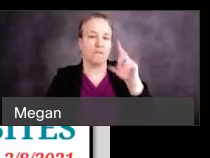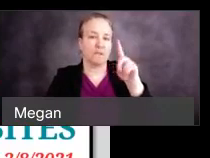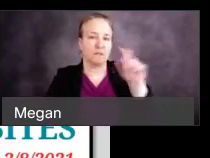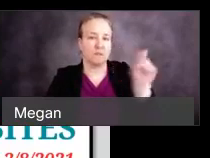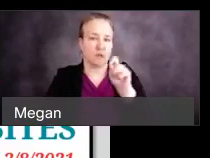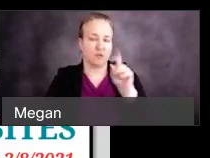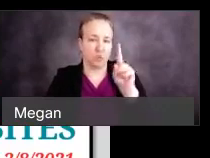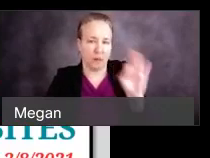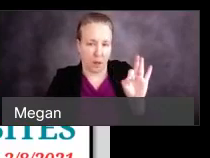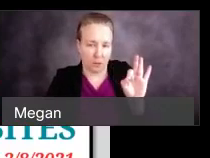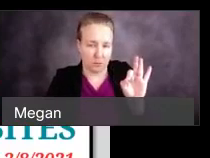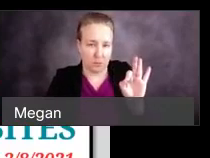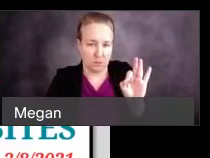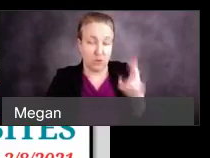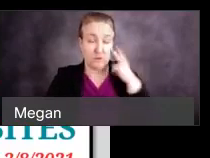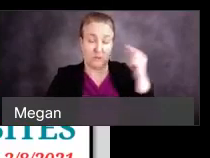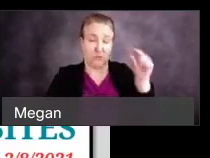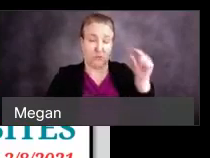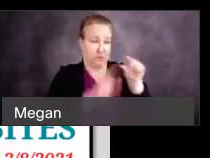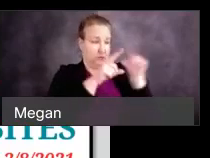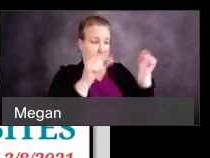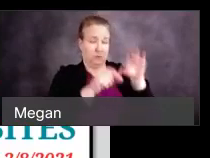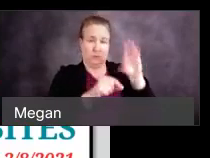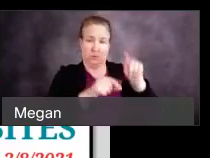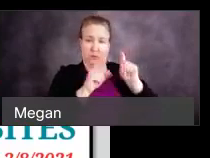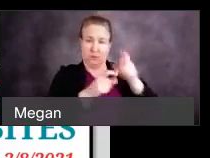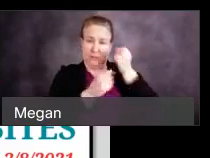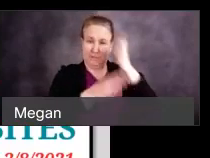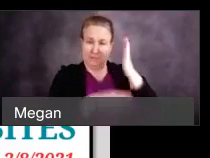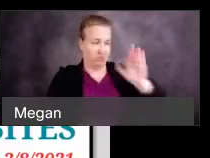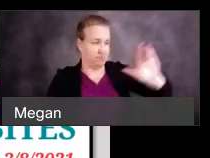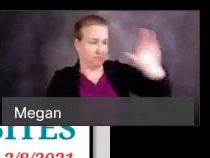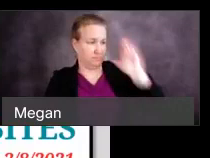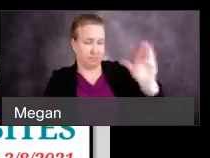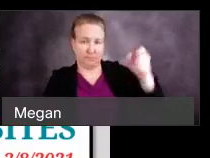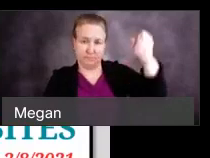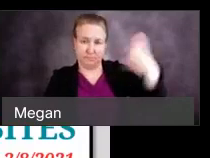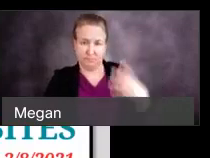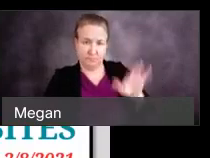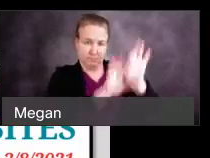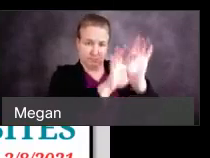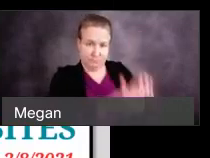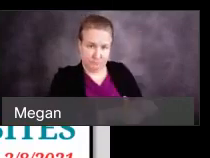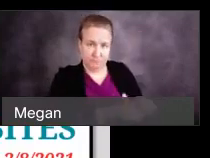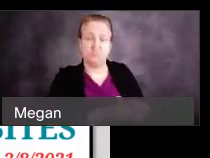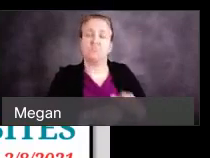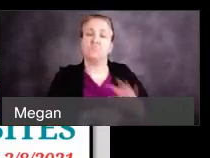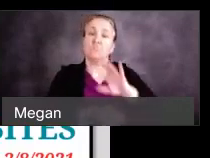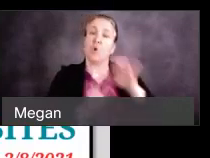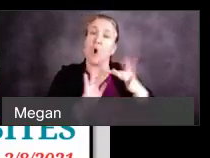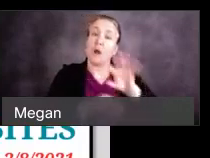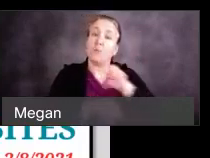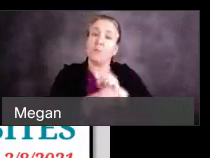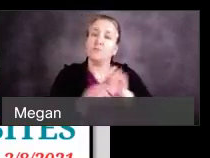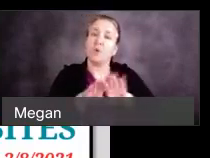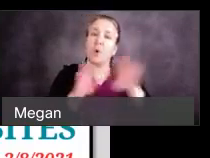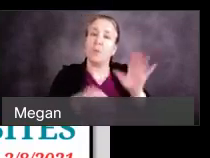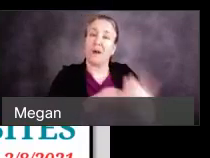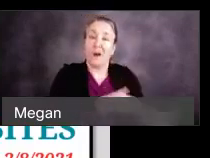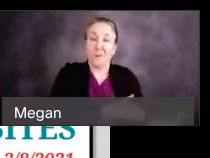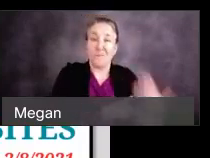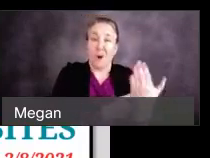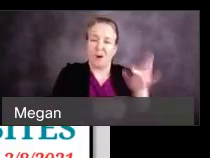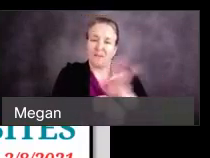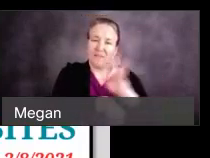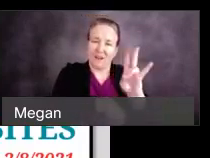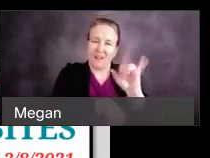montcopa.org/COVID-19. Click on the green County Testing Information button. Appointments online open at 7 a.m. on the